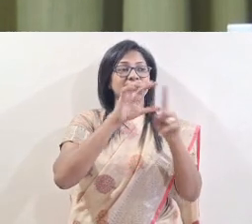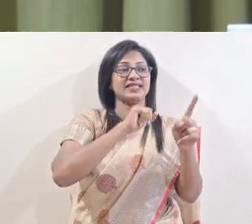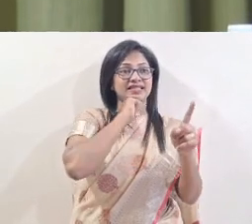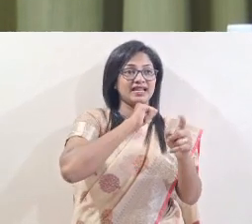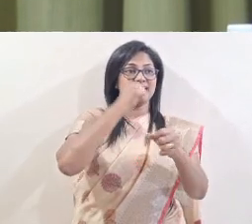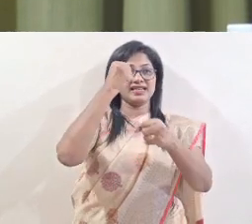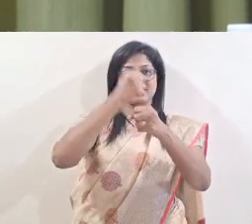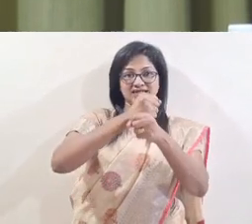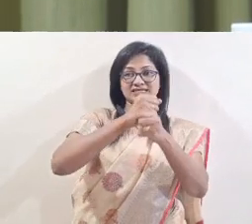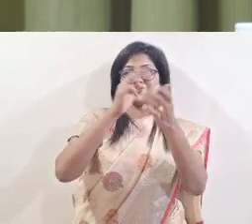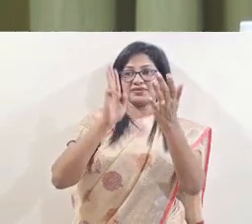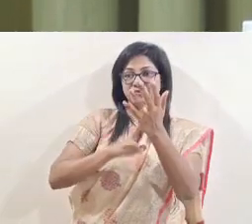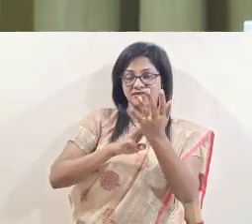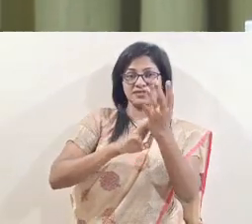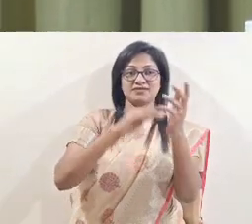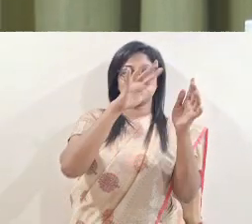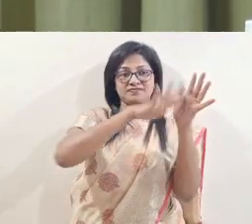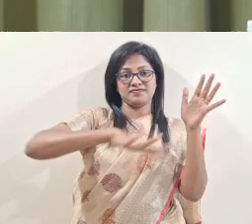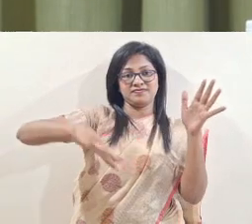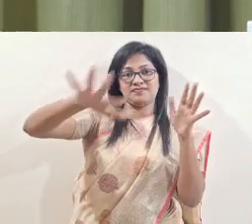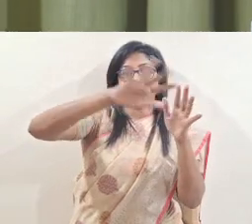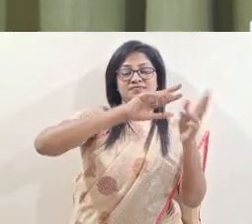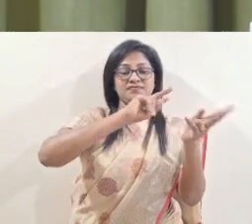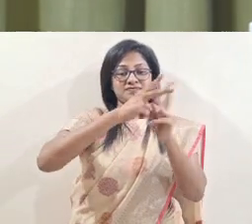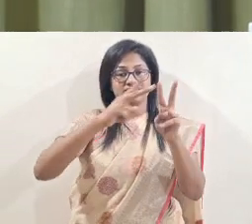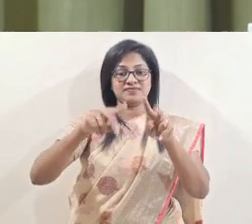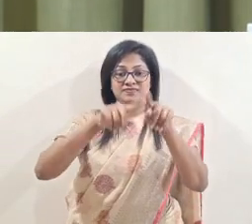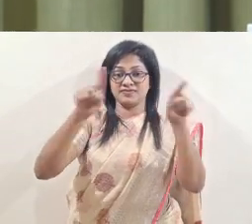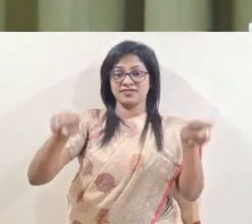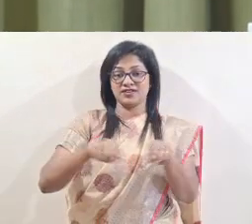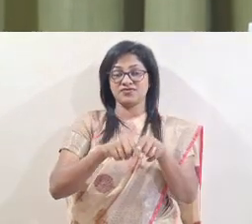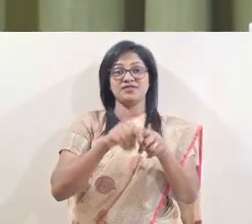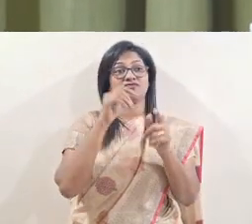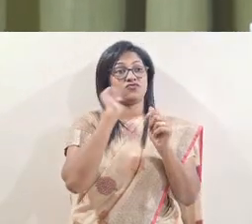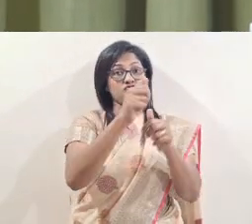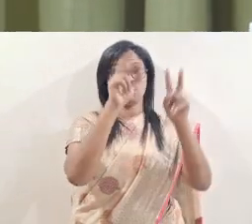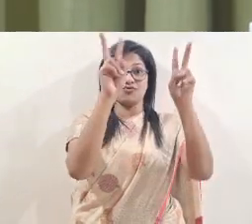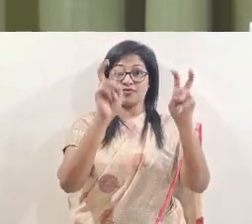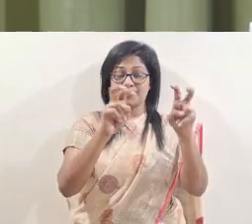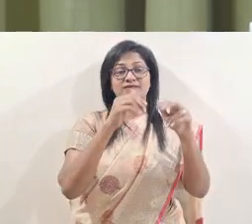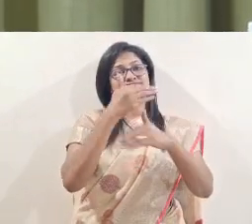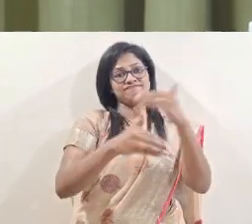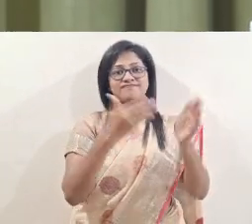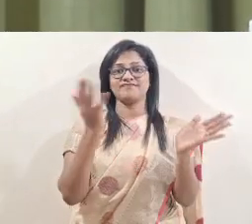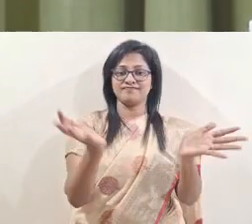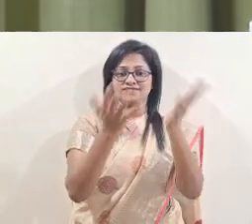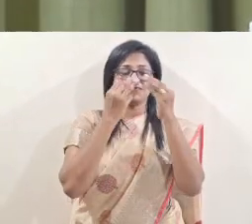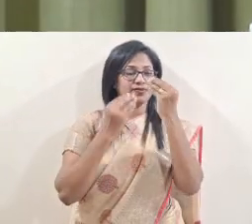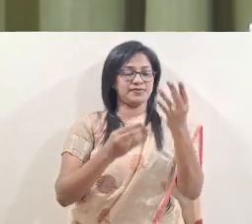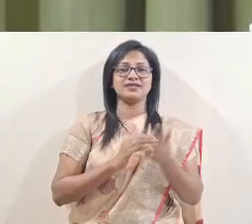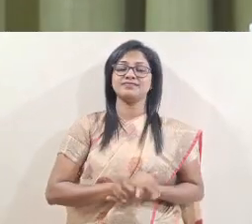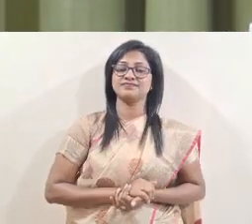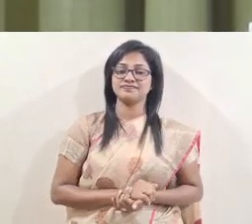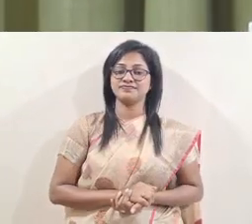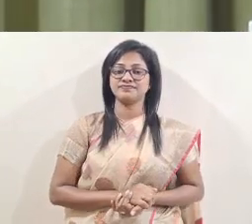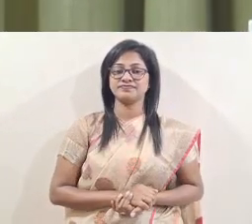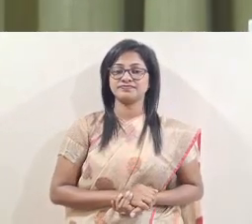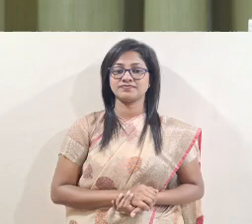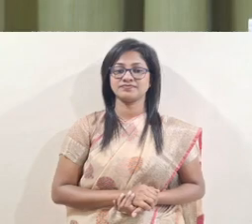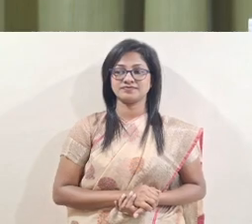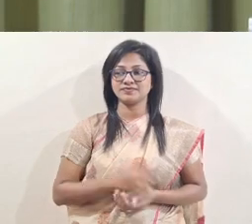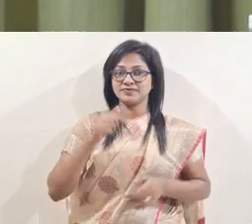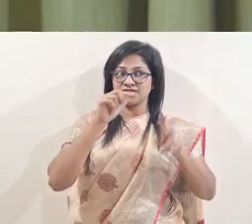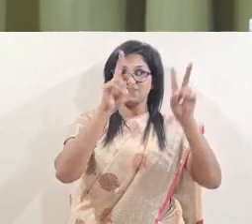a stakeholder perception. Very good. Please carry on. So you have already started thinking on this